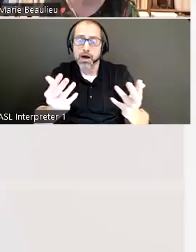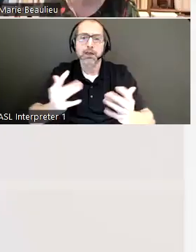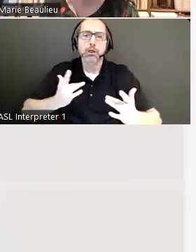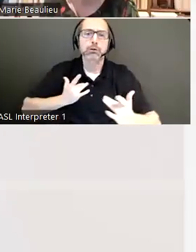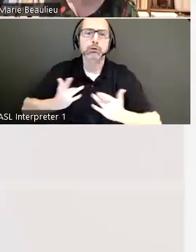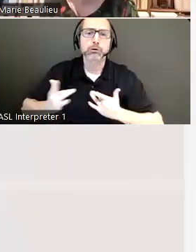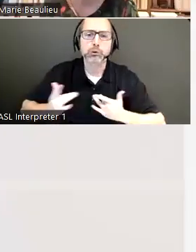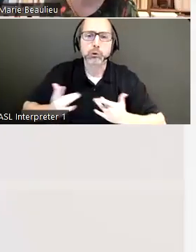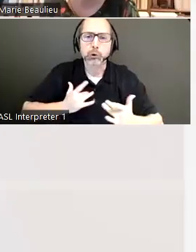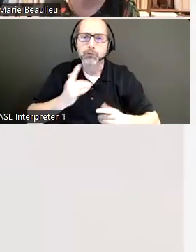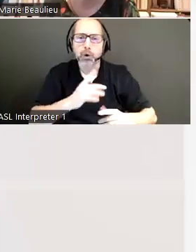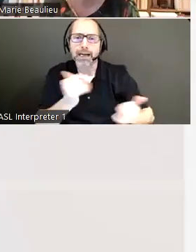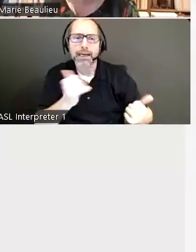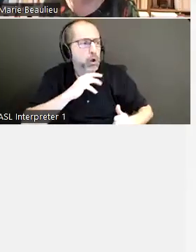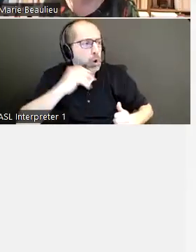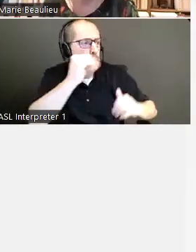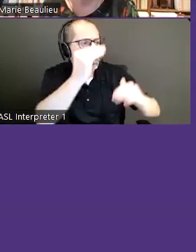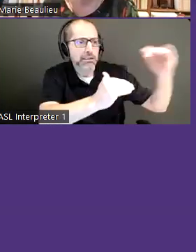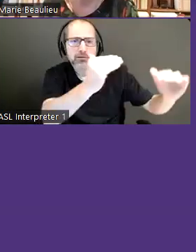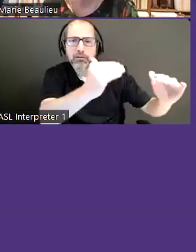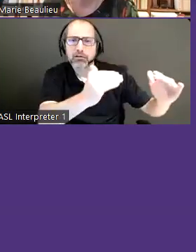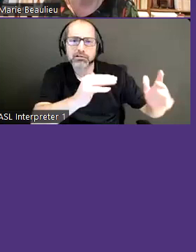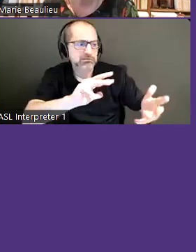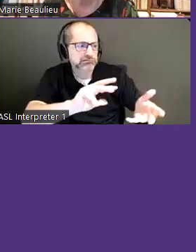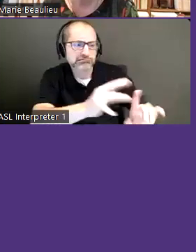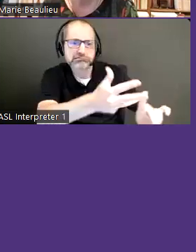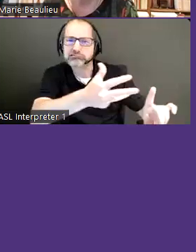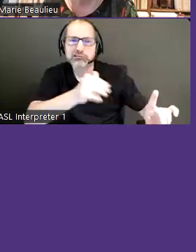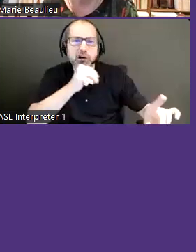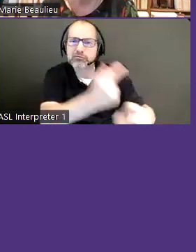countering mistreatment of older adults. So Roxanne is just